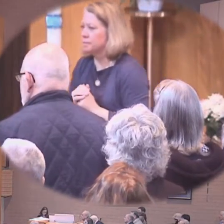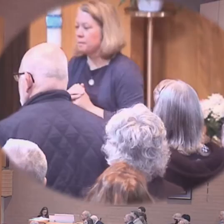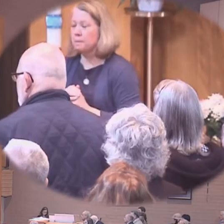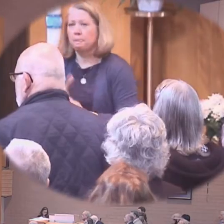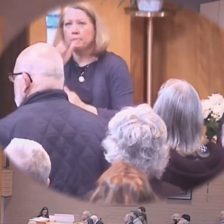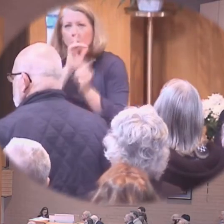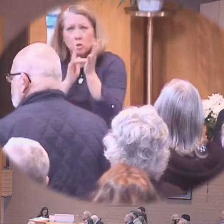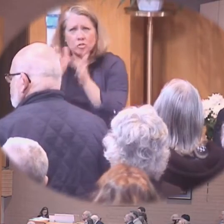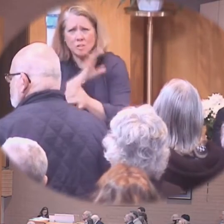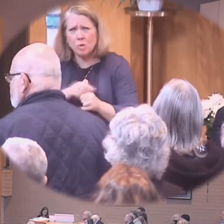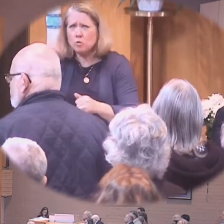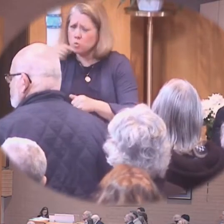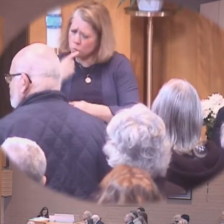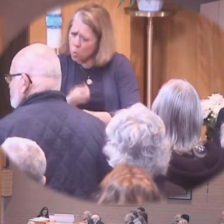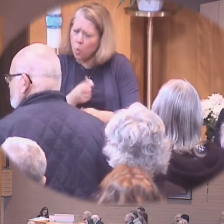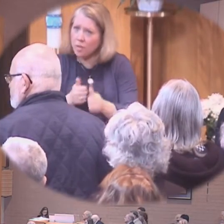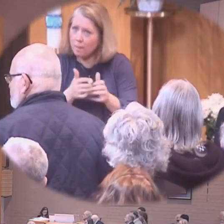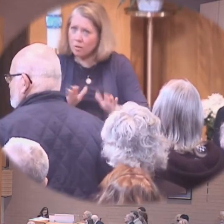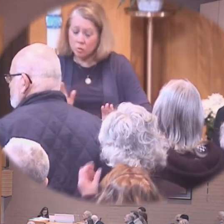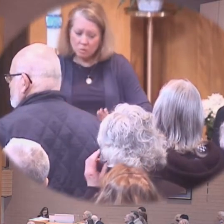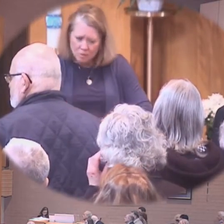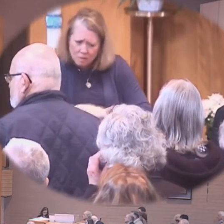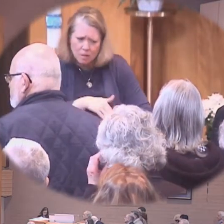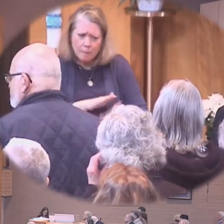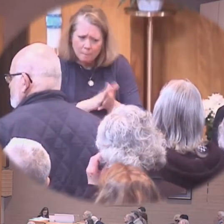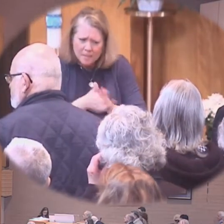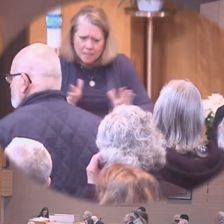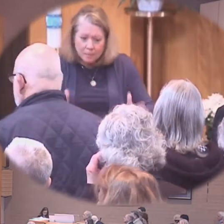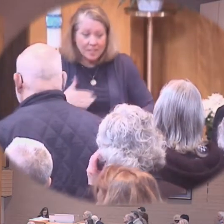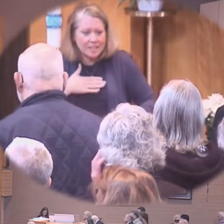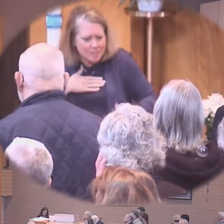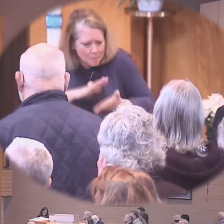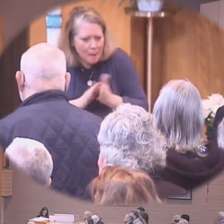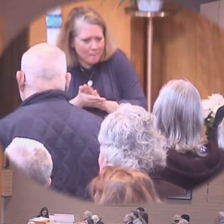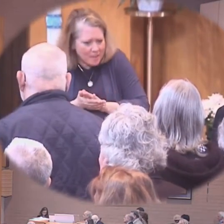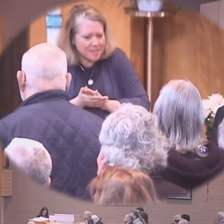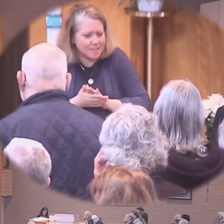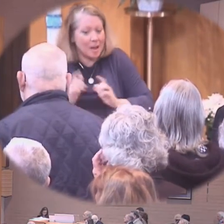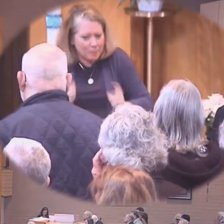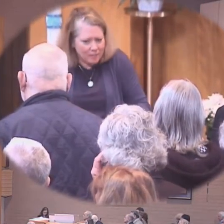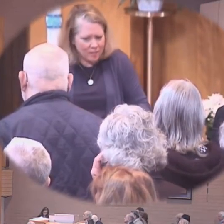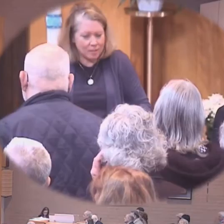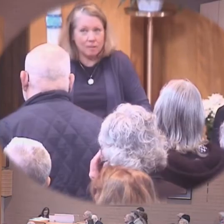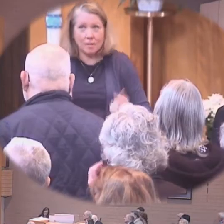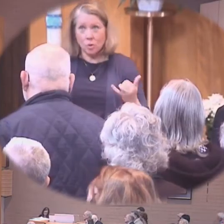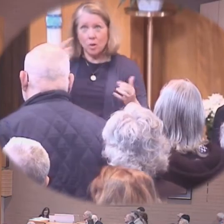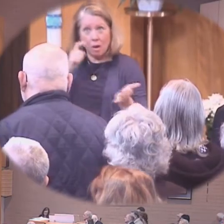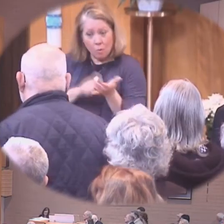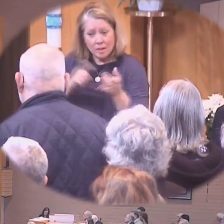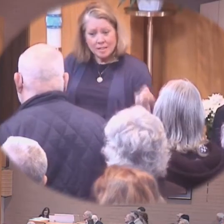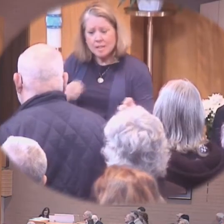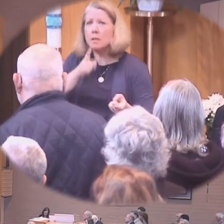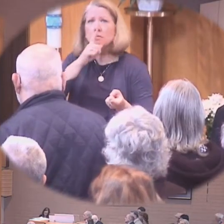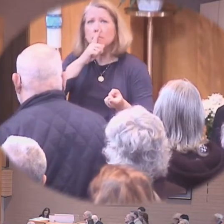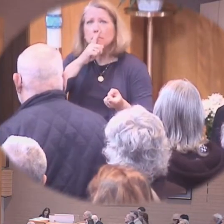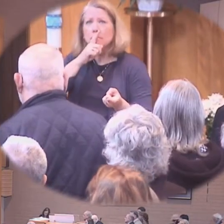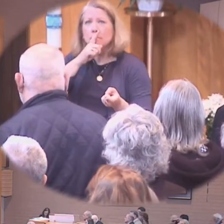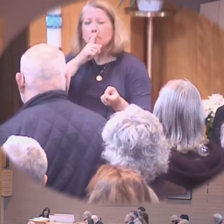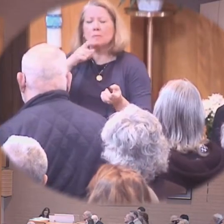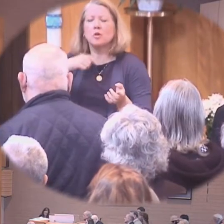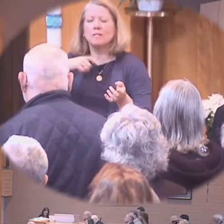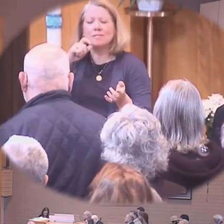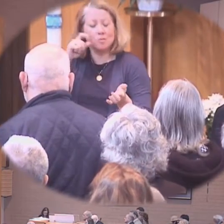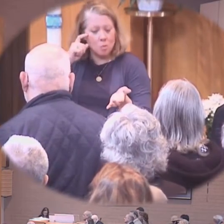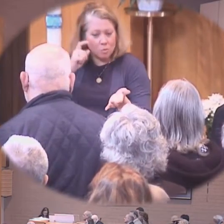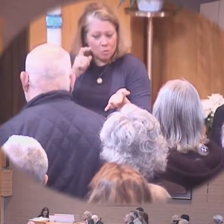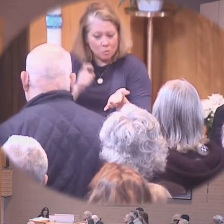Lord Jesus Christ, who said to your apostles, Peace I leave you, my peace I give you, look not on our sins but on the faith of your church, and